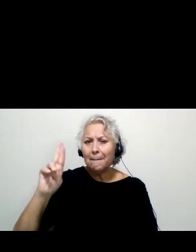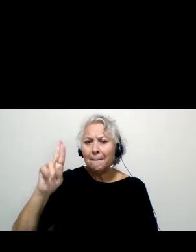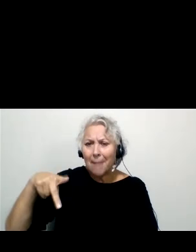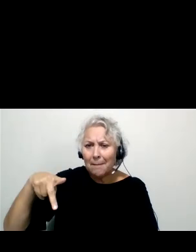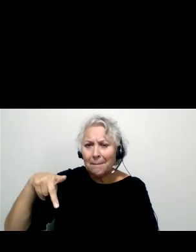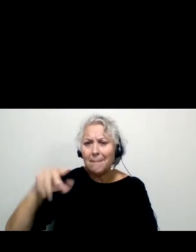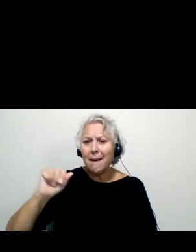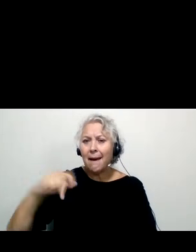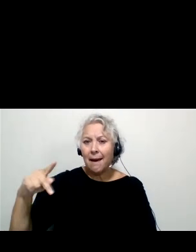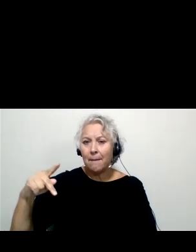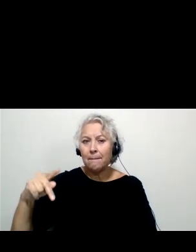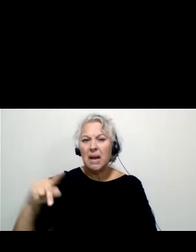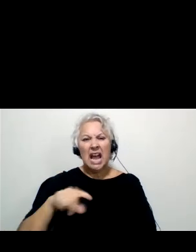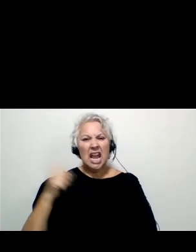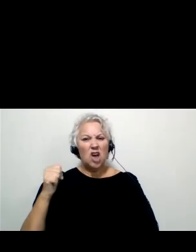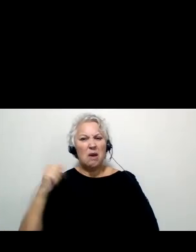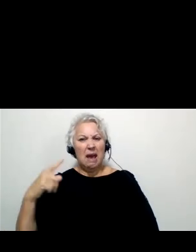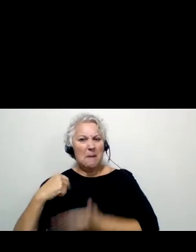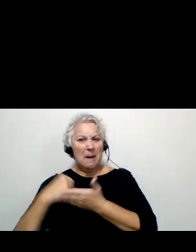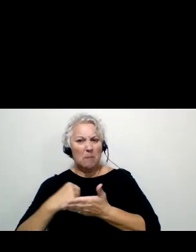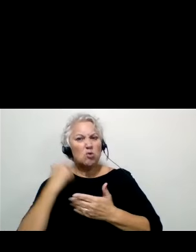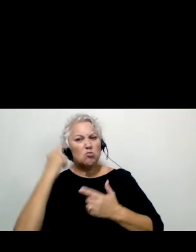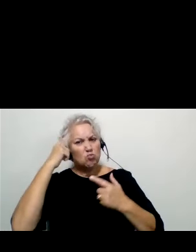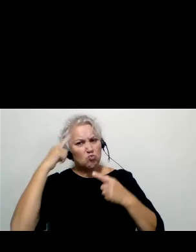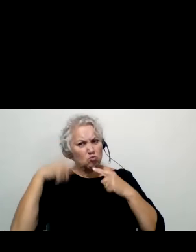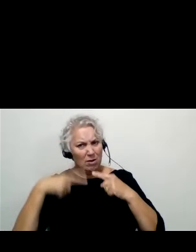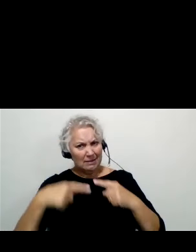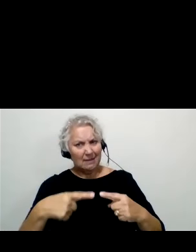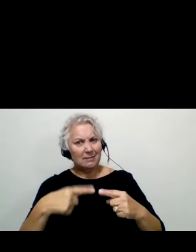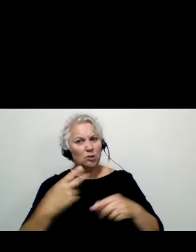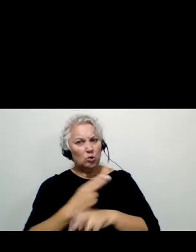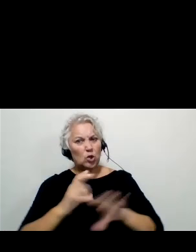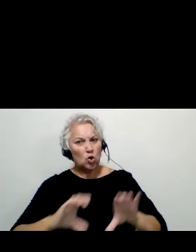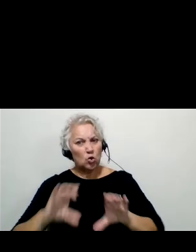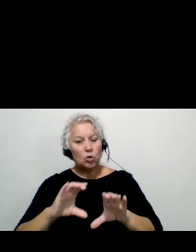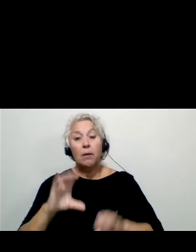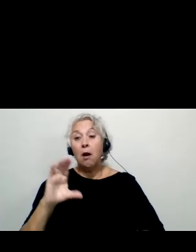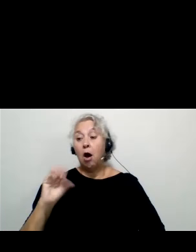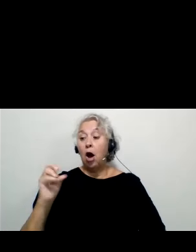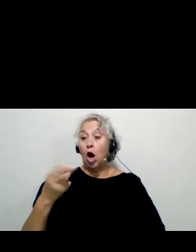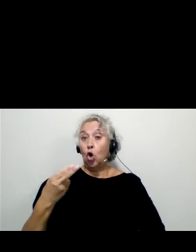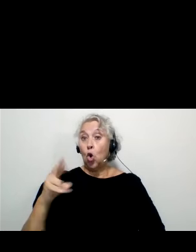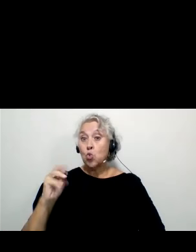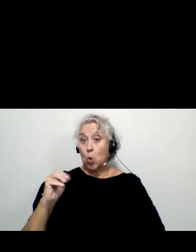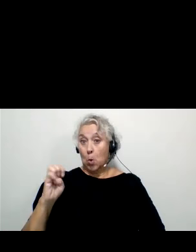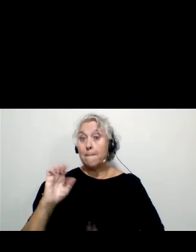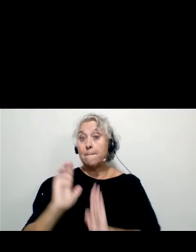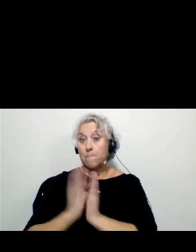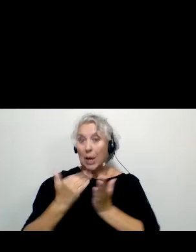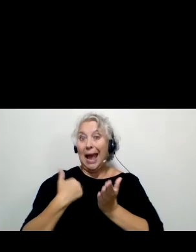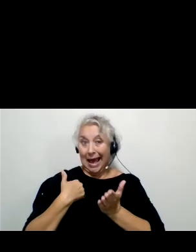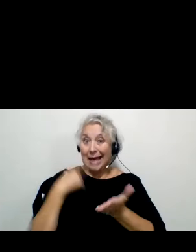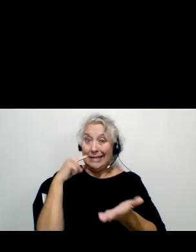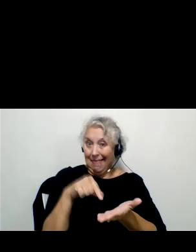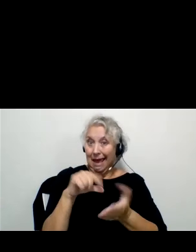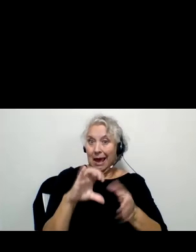app that will help process information using a computer. For the Chromebook, it actually has a picture of the Chromebook